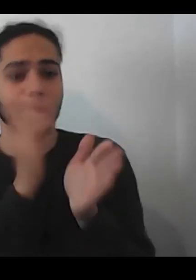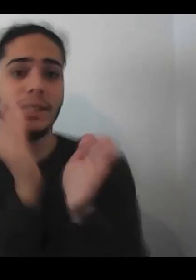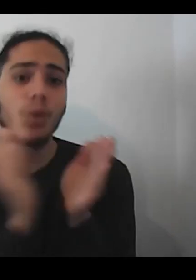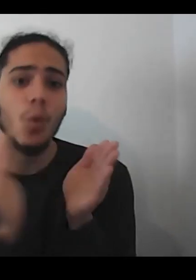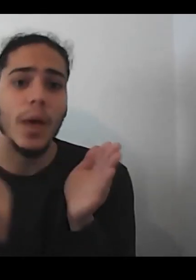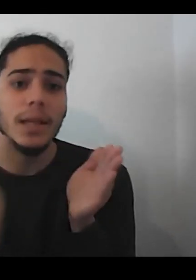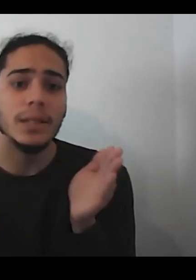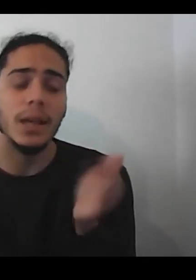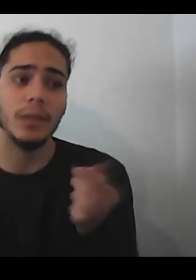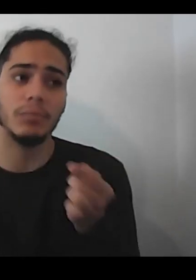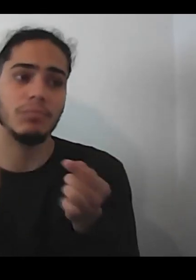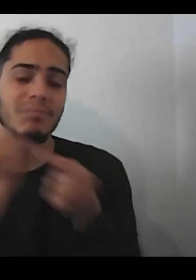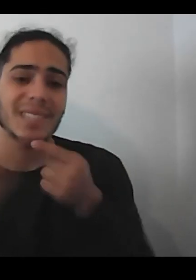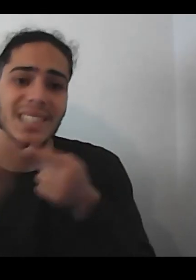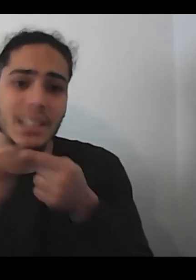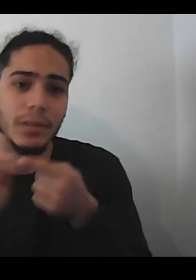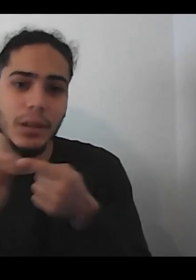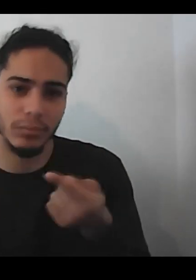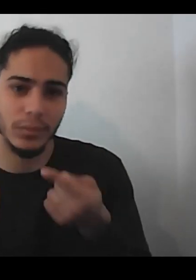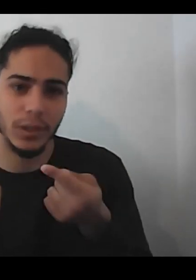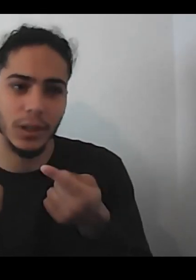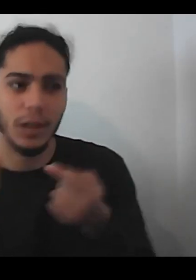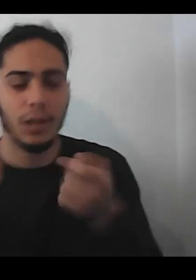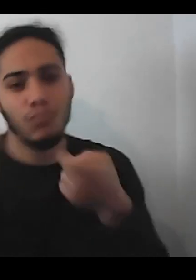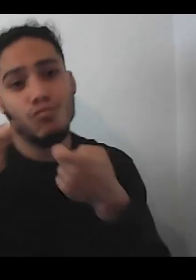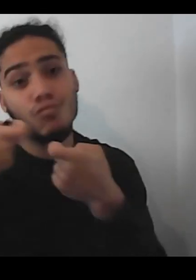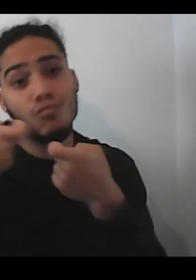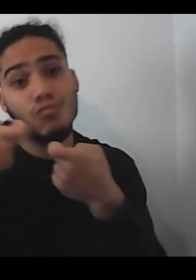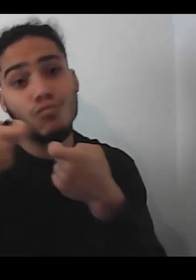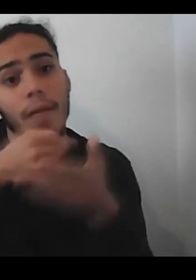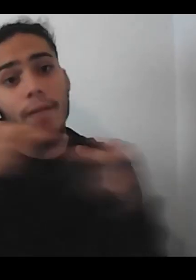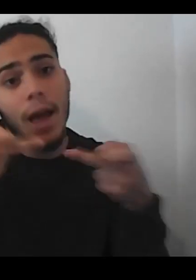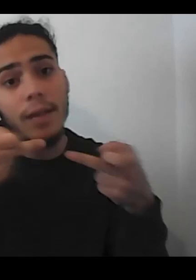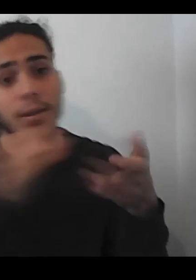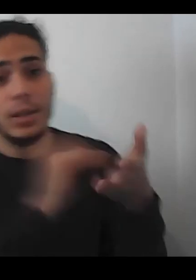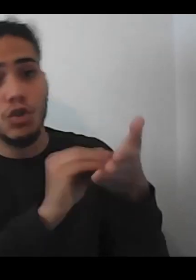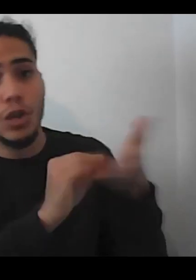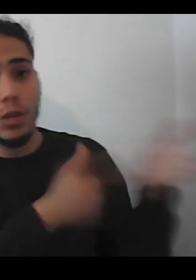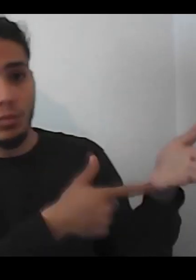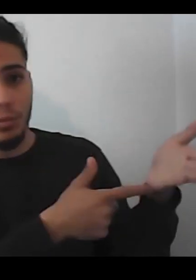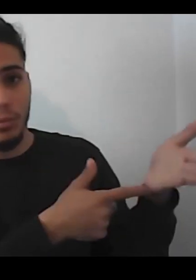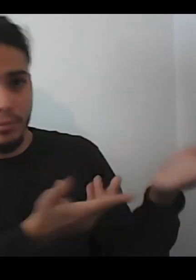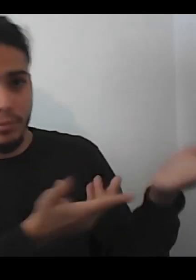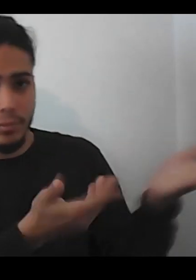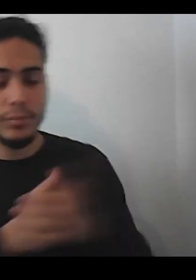to a certain phrase in spoken language.